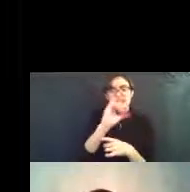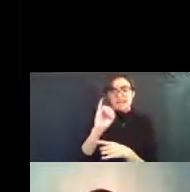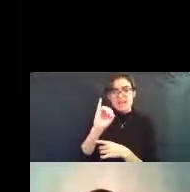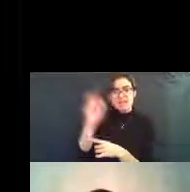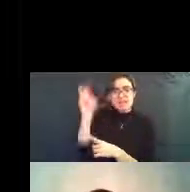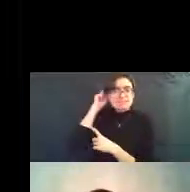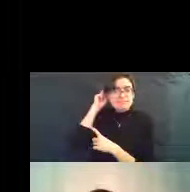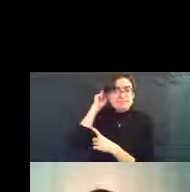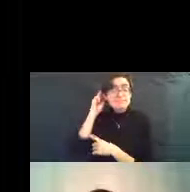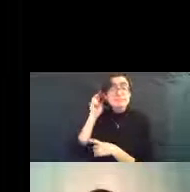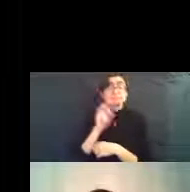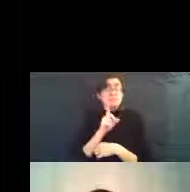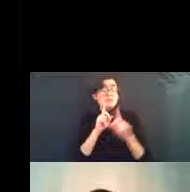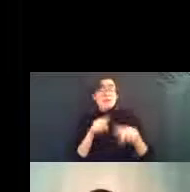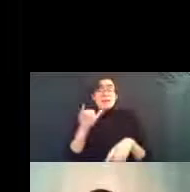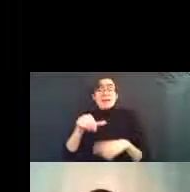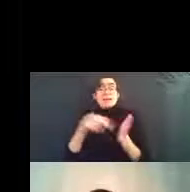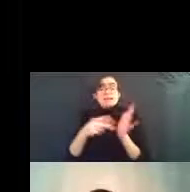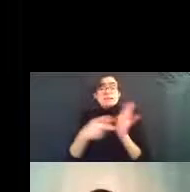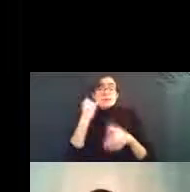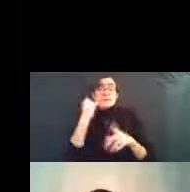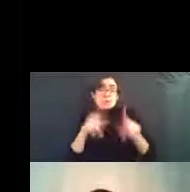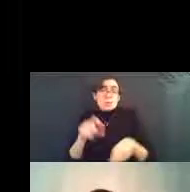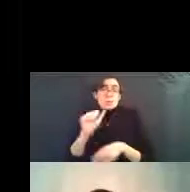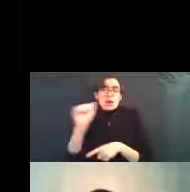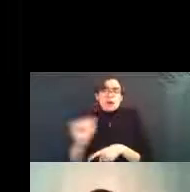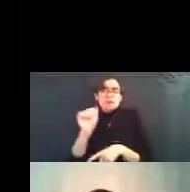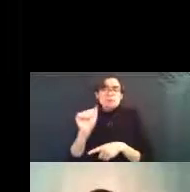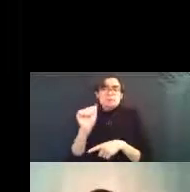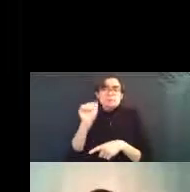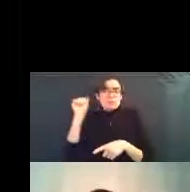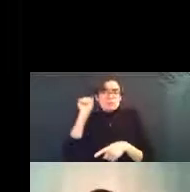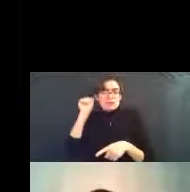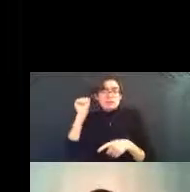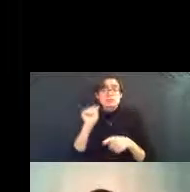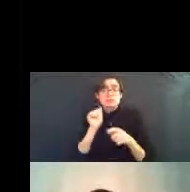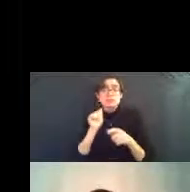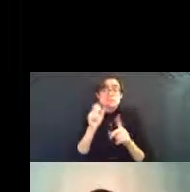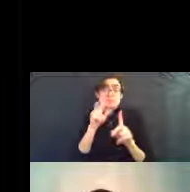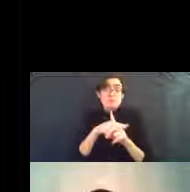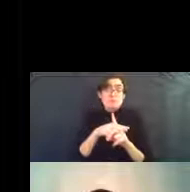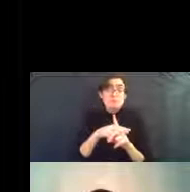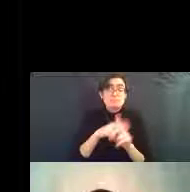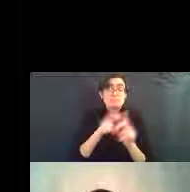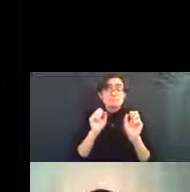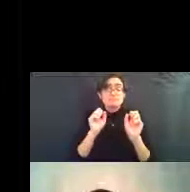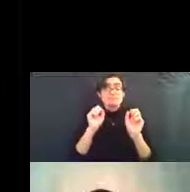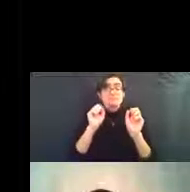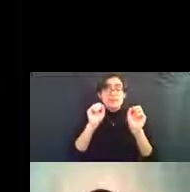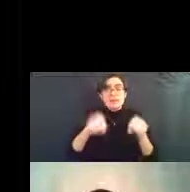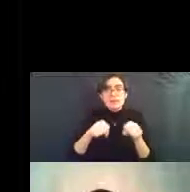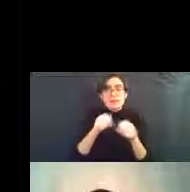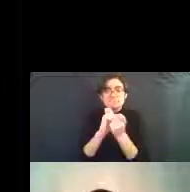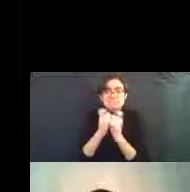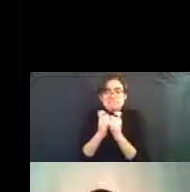the audiologist and they will tweak your cochlear implants. You know, usually